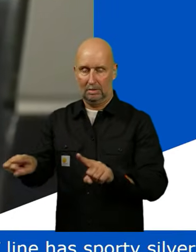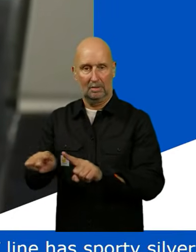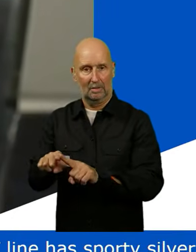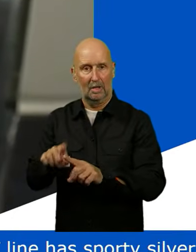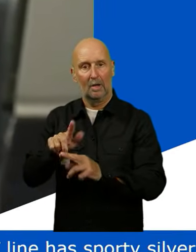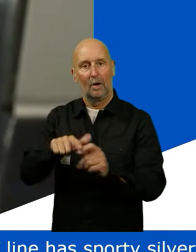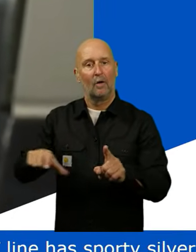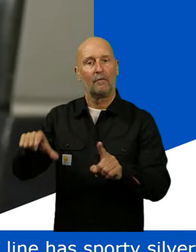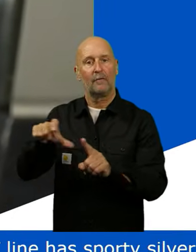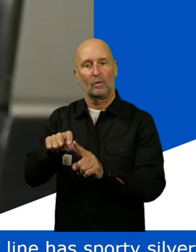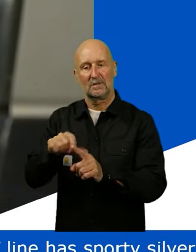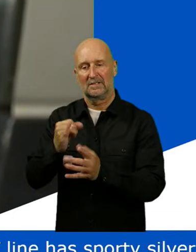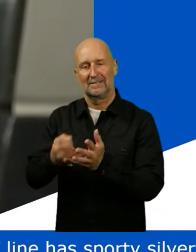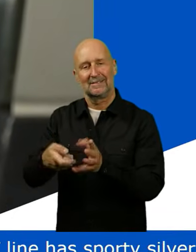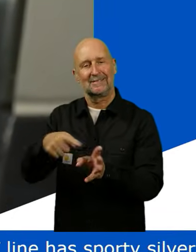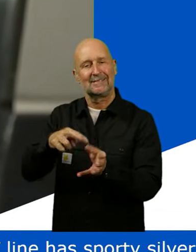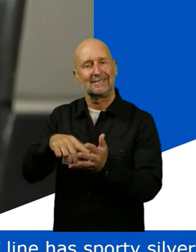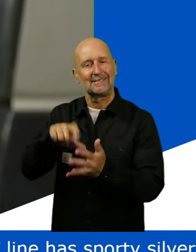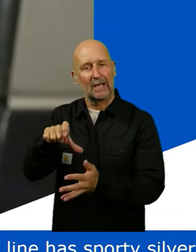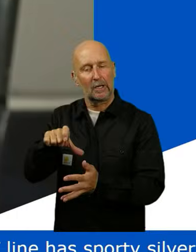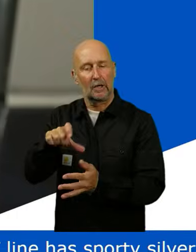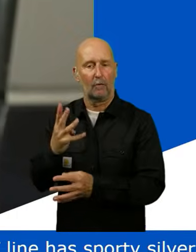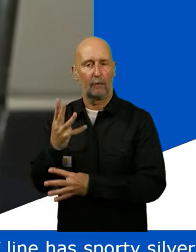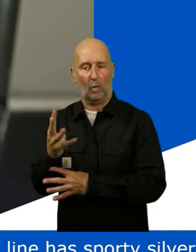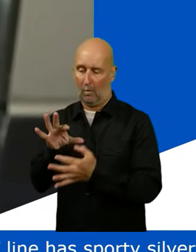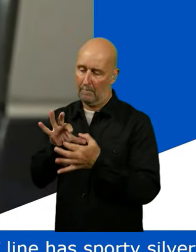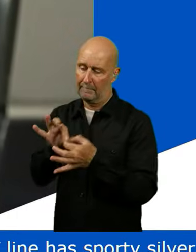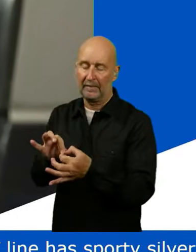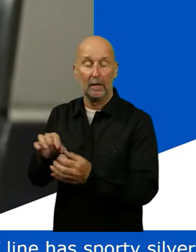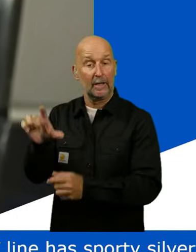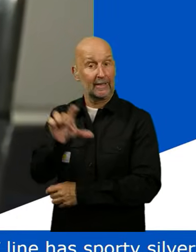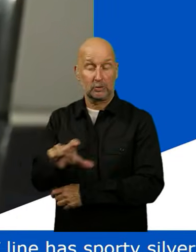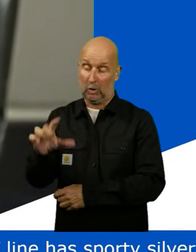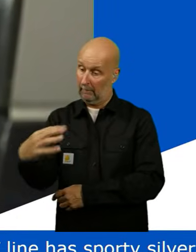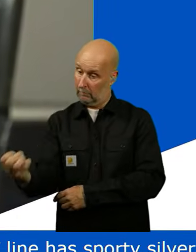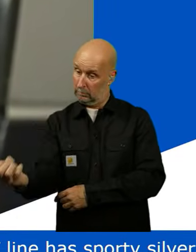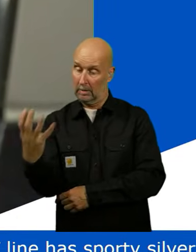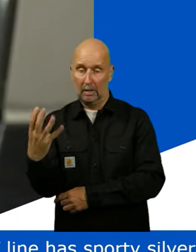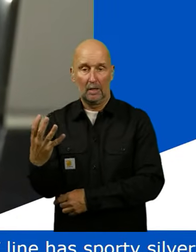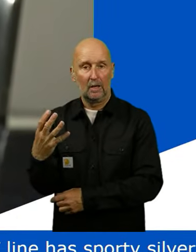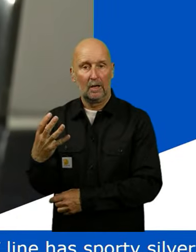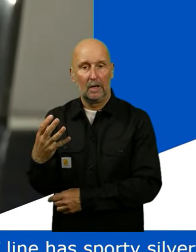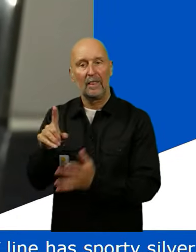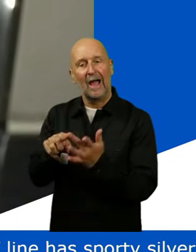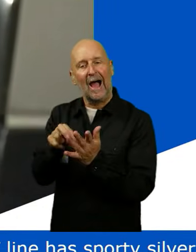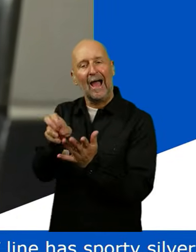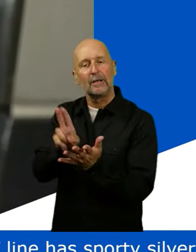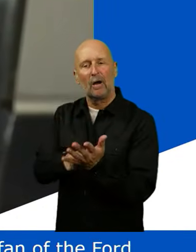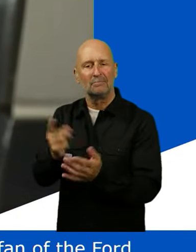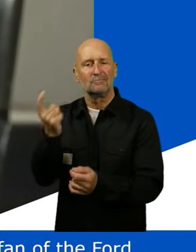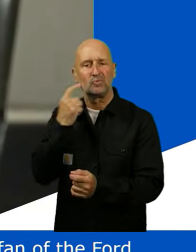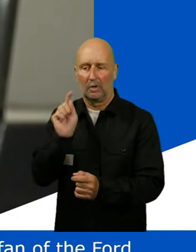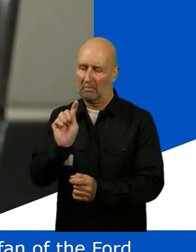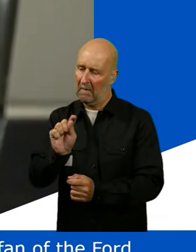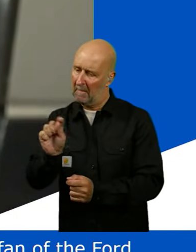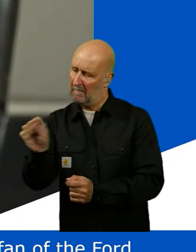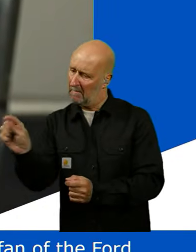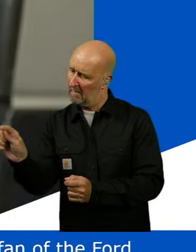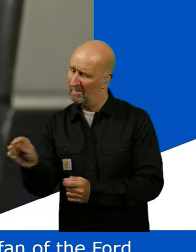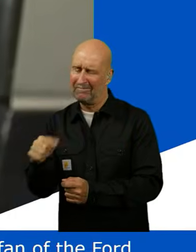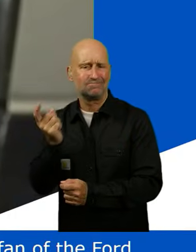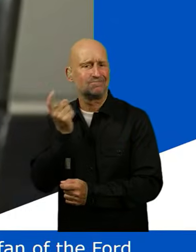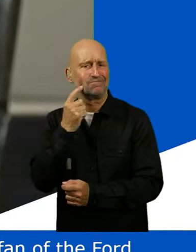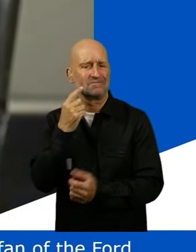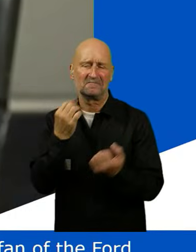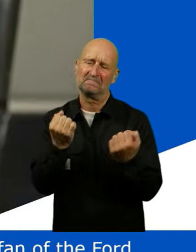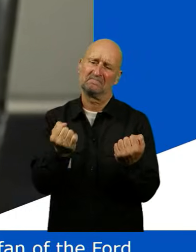Ford Sync 4 system. It's really colourful, it's really easy to use, the icons are straightforward, and it's feature packed as well, so you